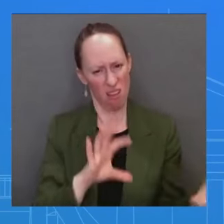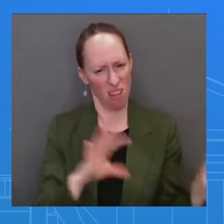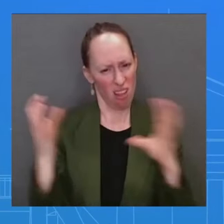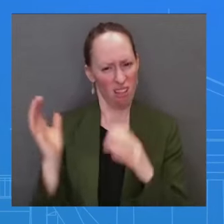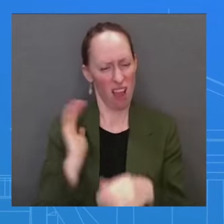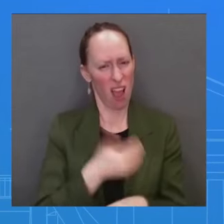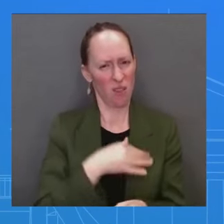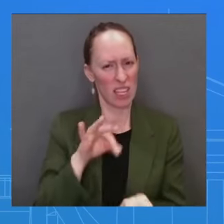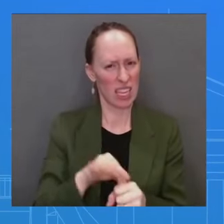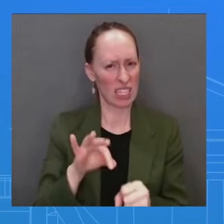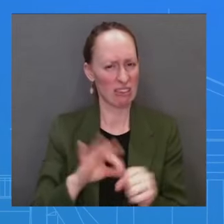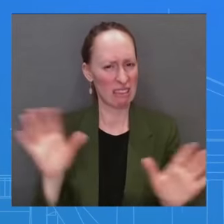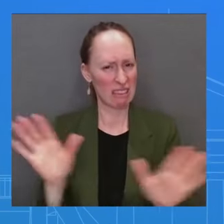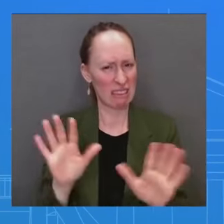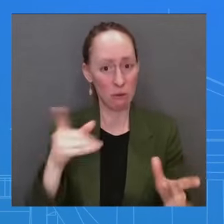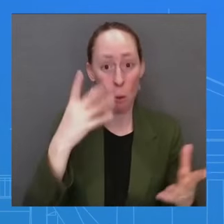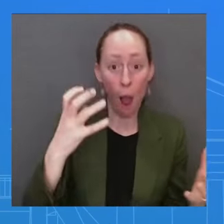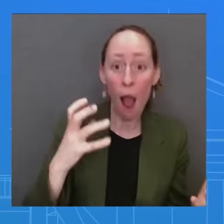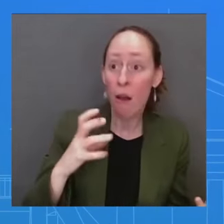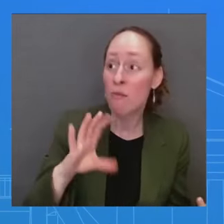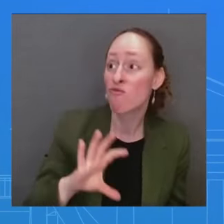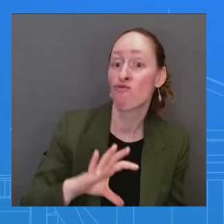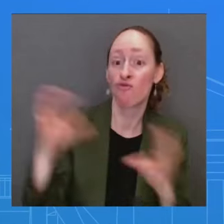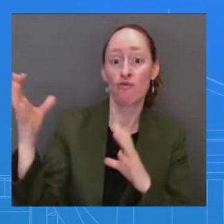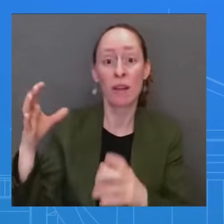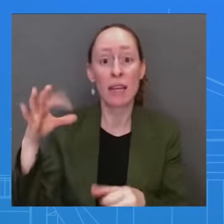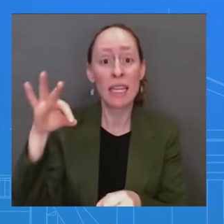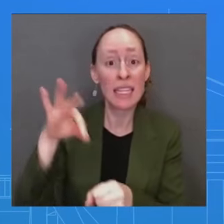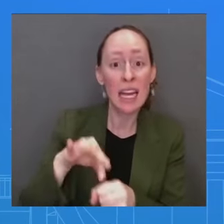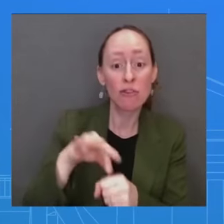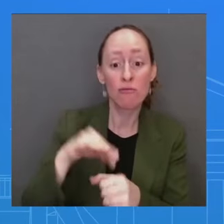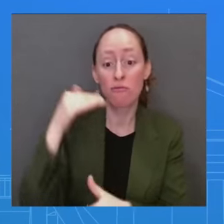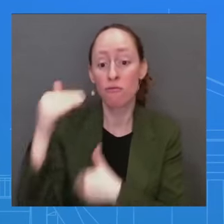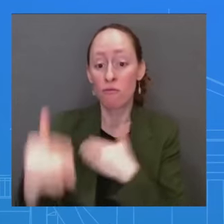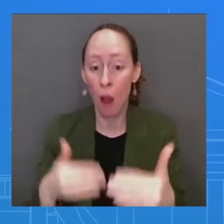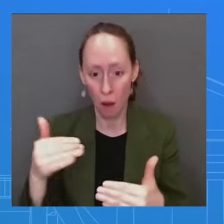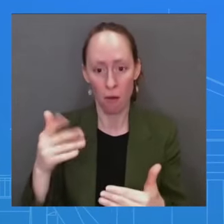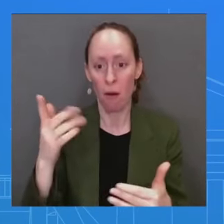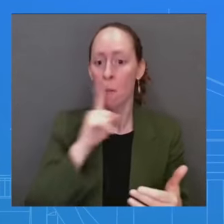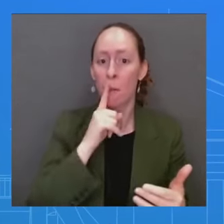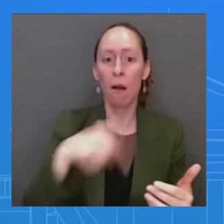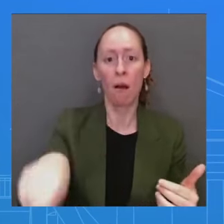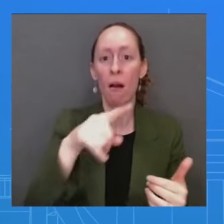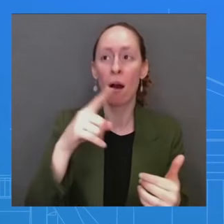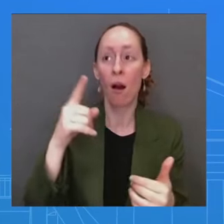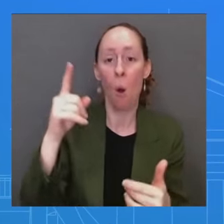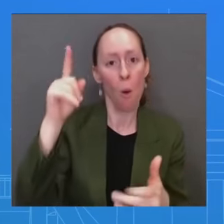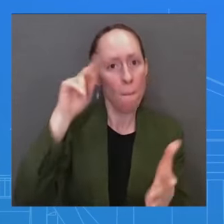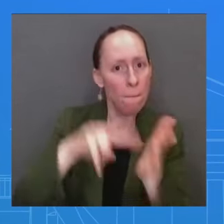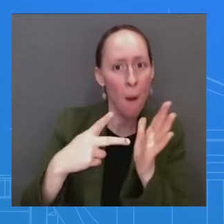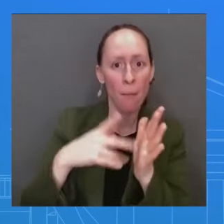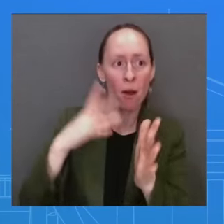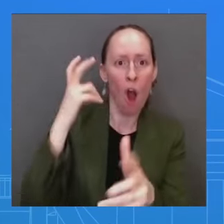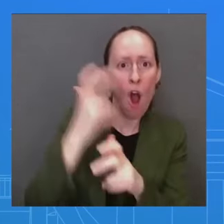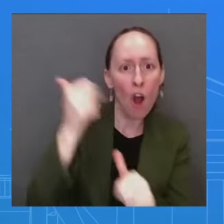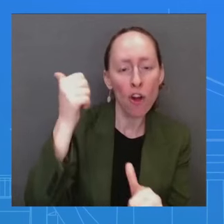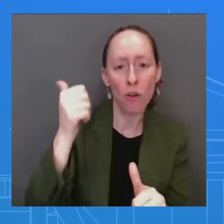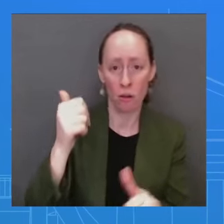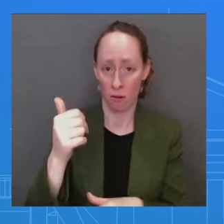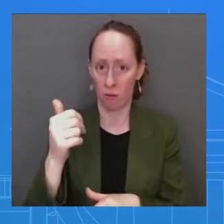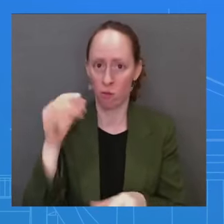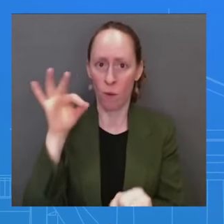our democratic process and make it harder to vote are unacceptable. And, of course, this administration is going to use every tool at